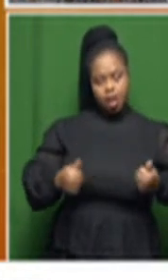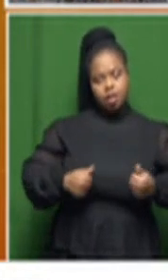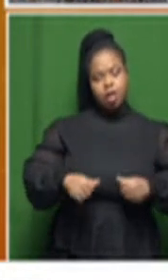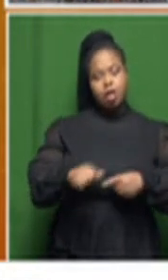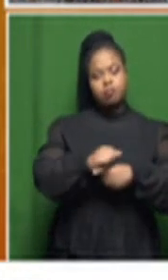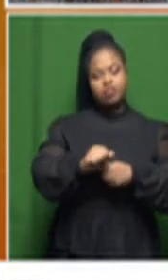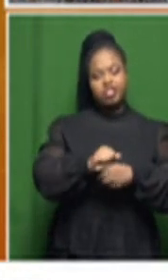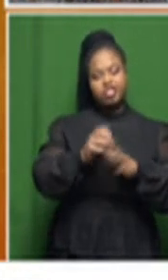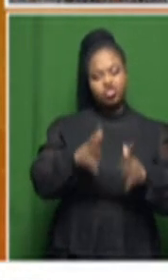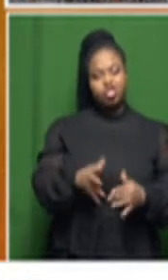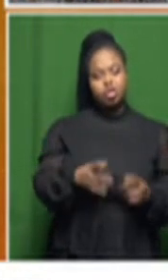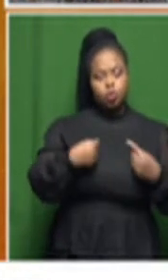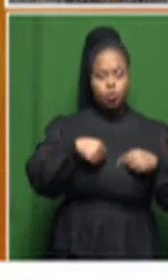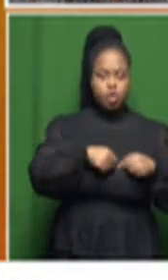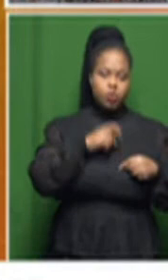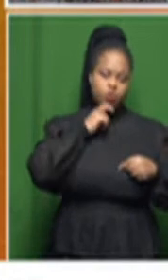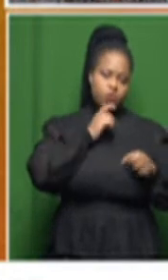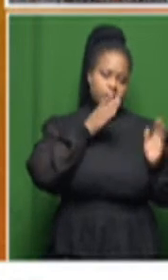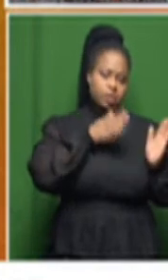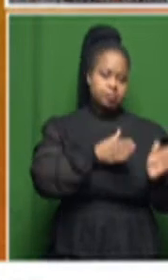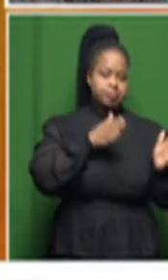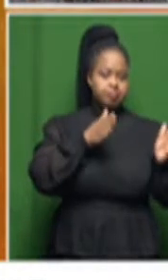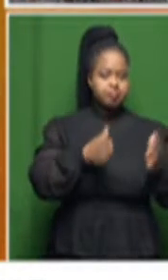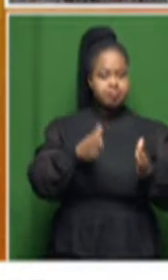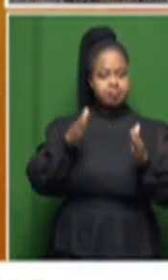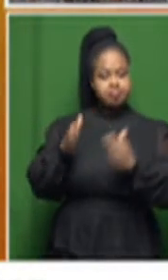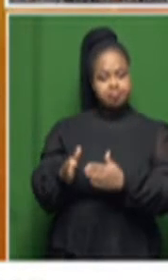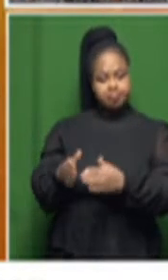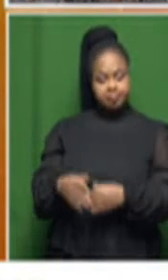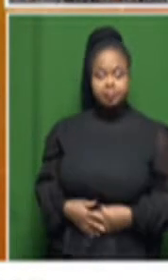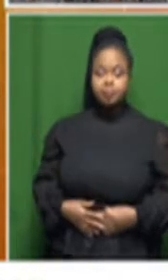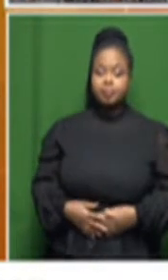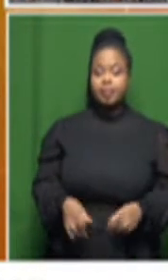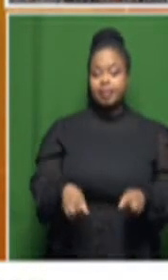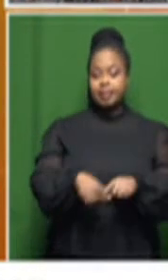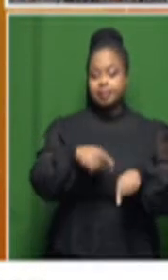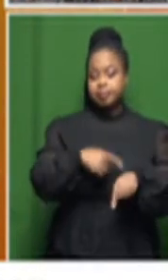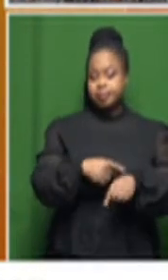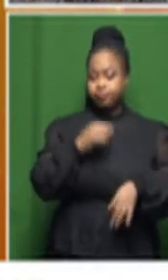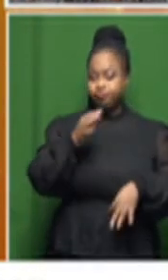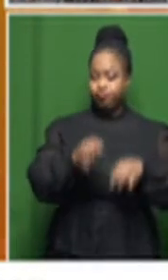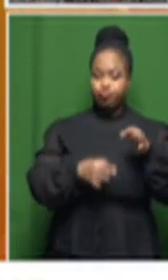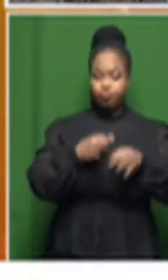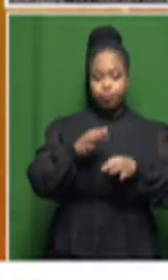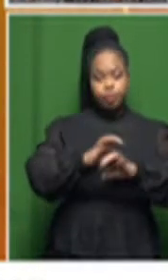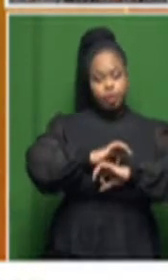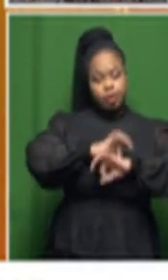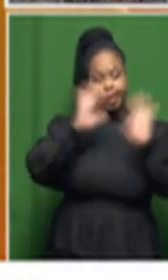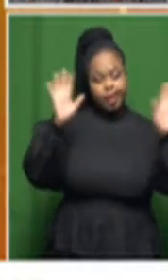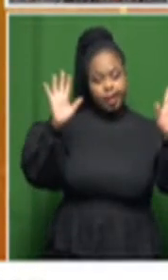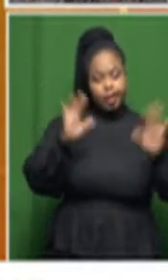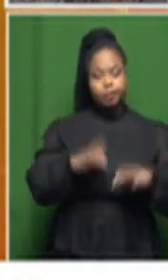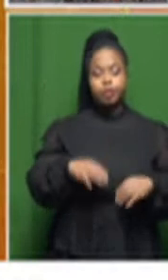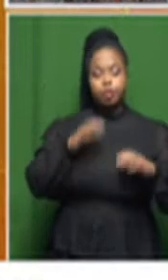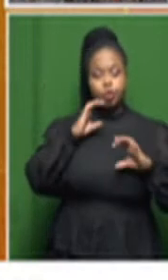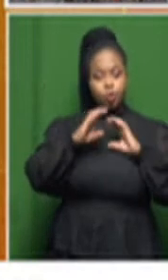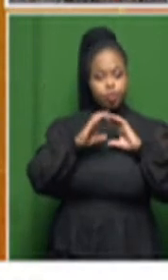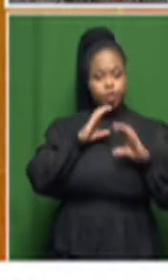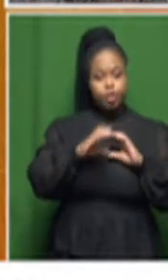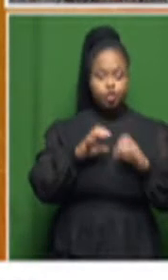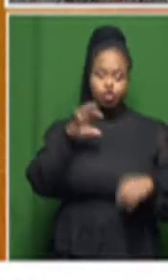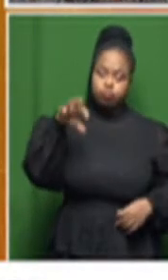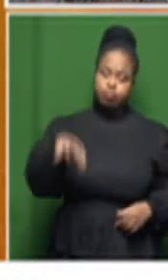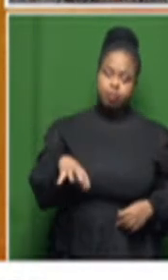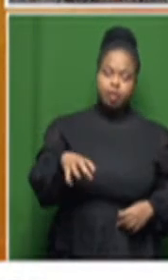all the aspects that we've used in this space. We also are clear in communicating our schedules and our sites. We even have